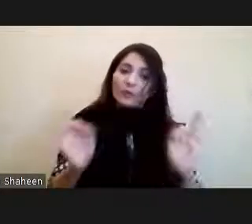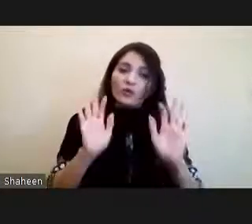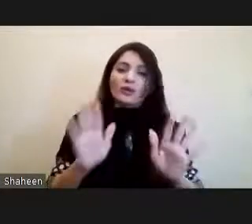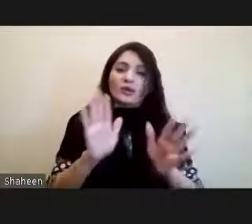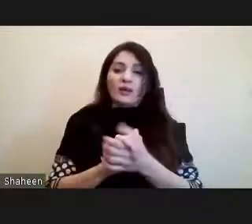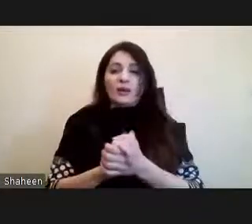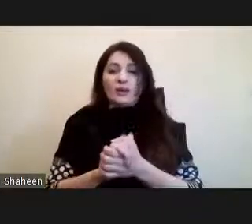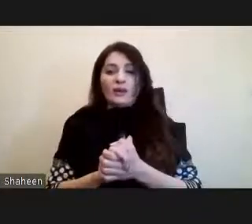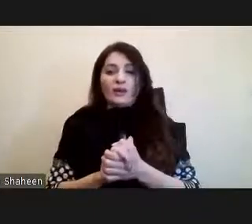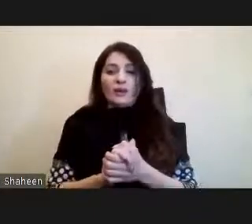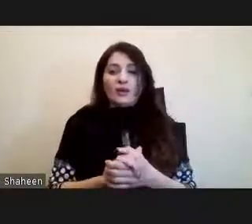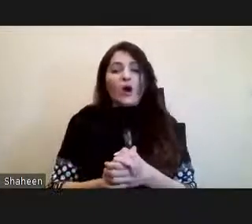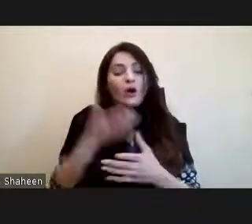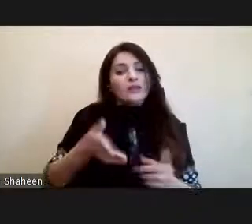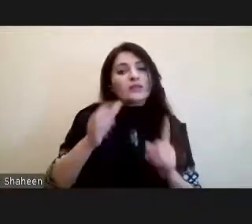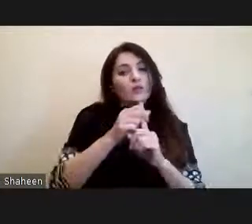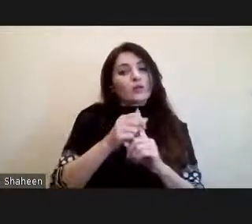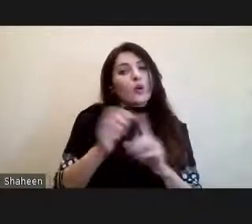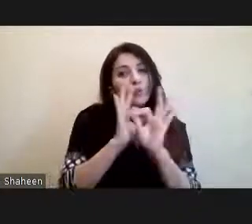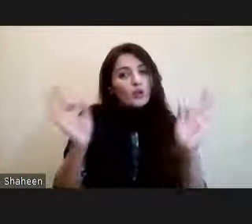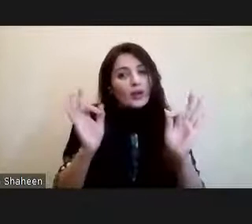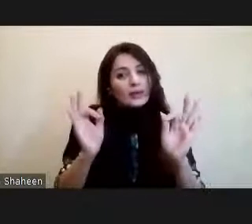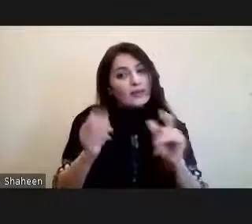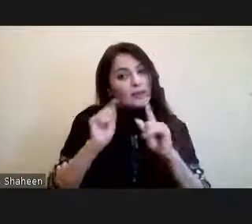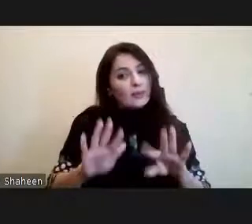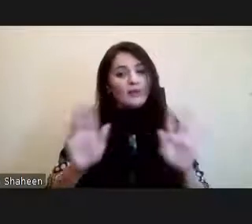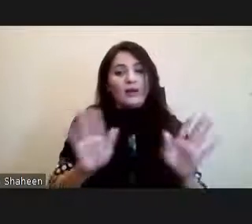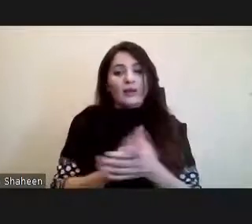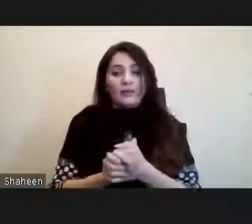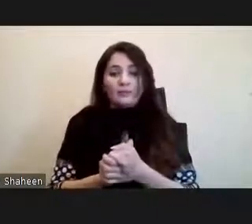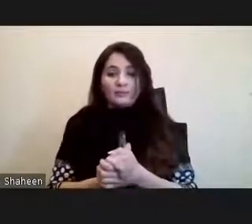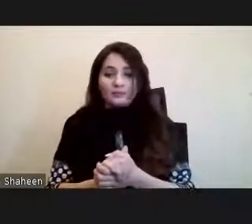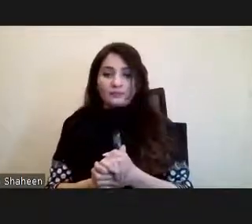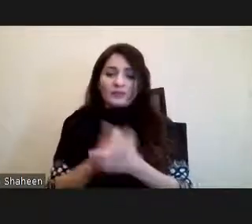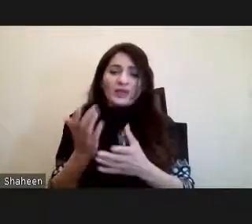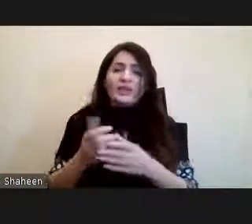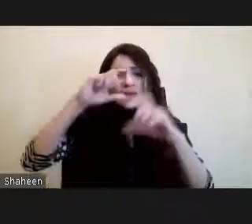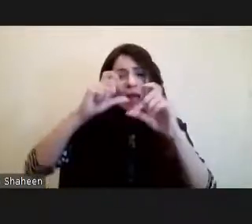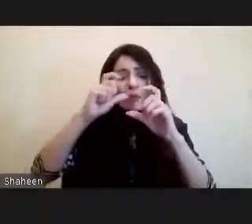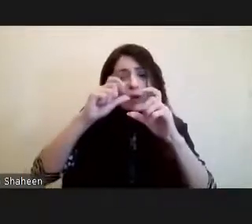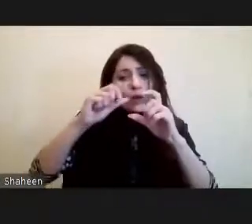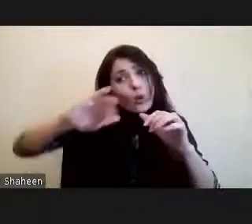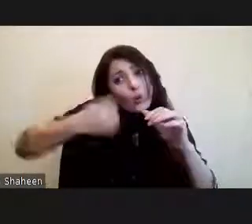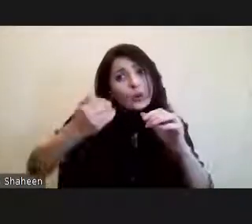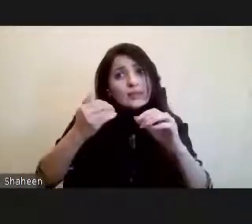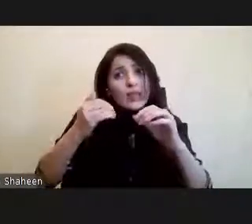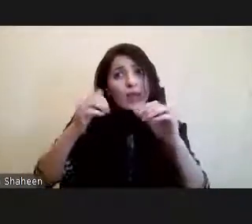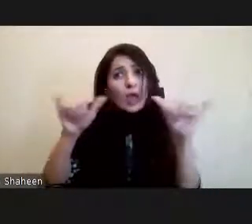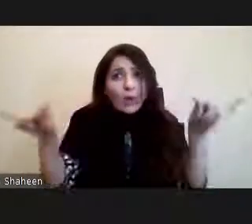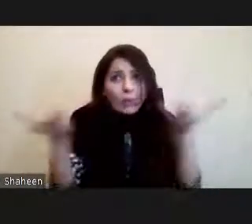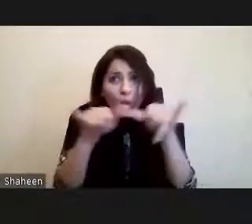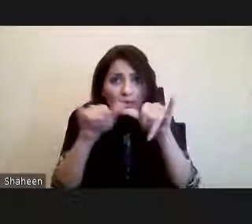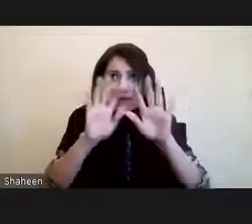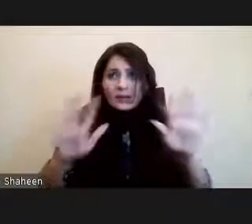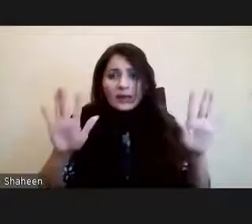automatically adjusts focus and keeps you in frame even when you're moving, which makes it perfect for sign language. Now, we also continue